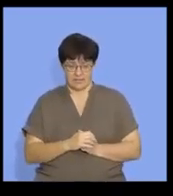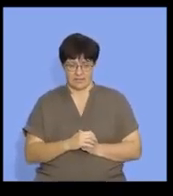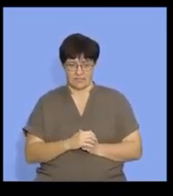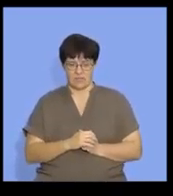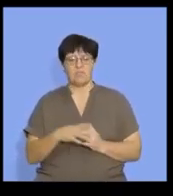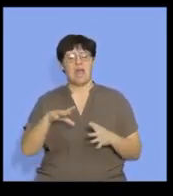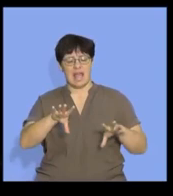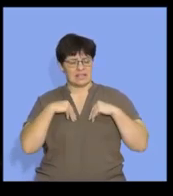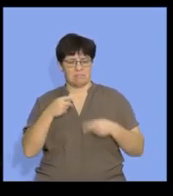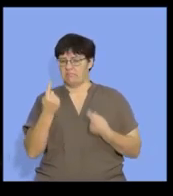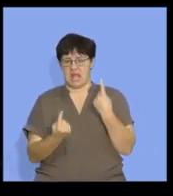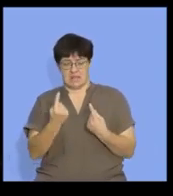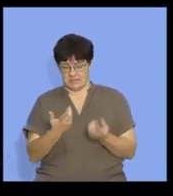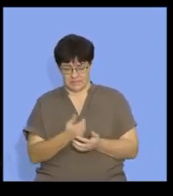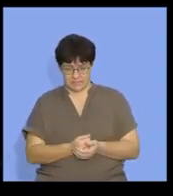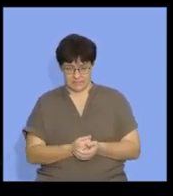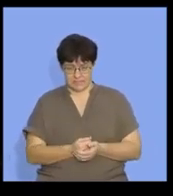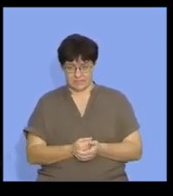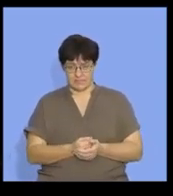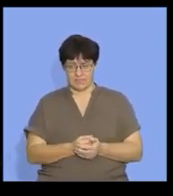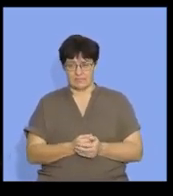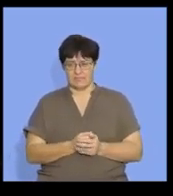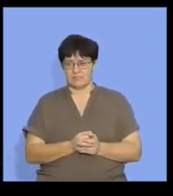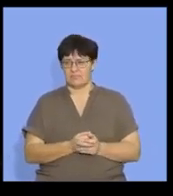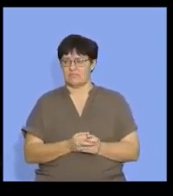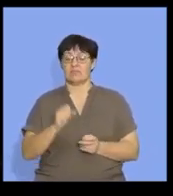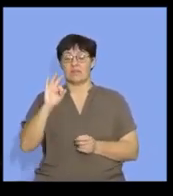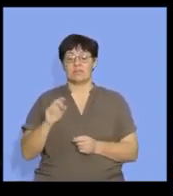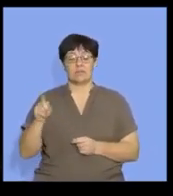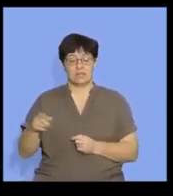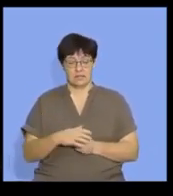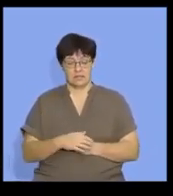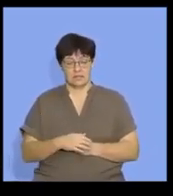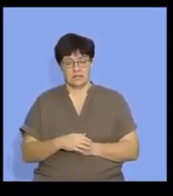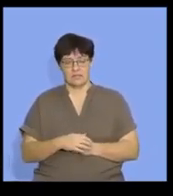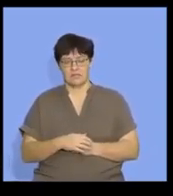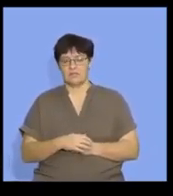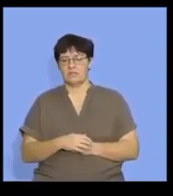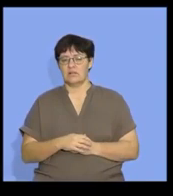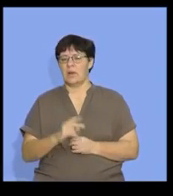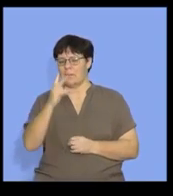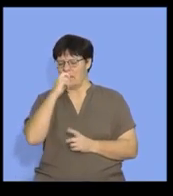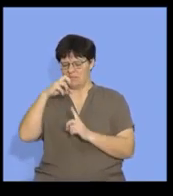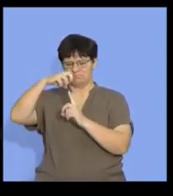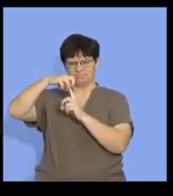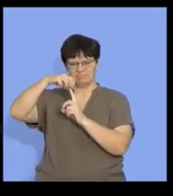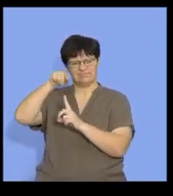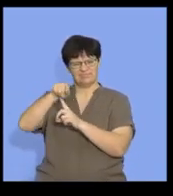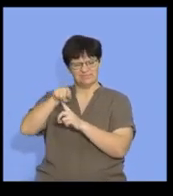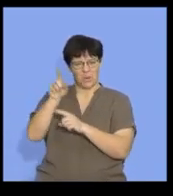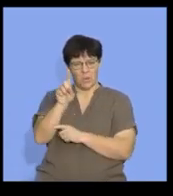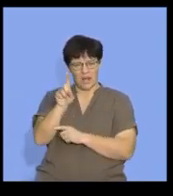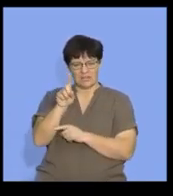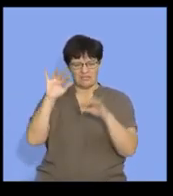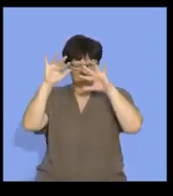have accepted either of those answers. Number 3 is that black ball that I see to you on top.